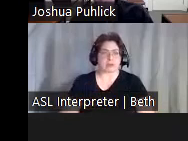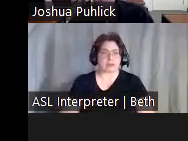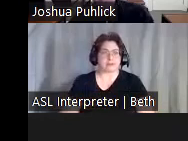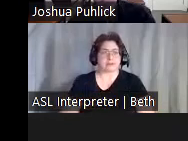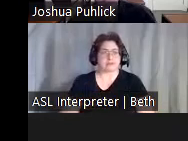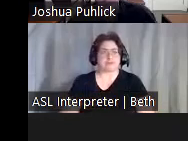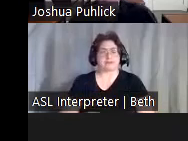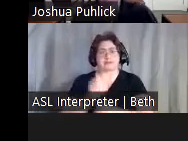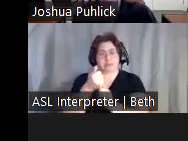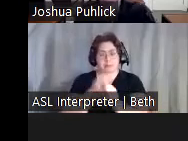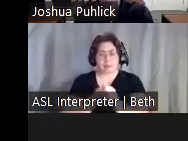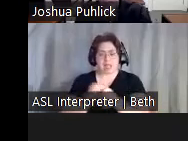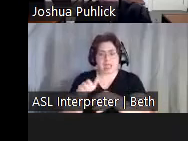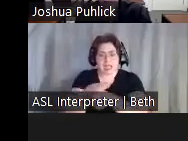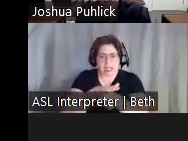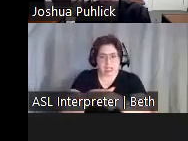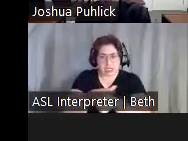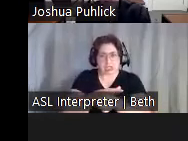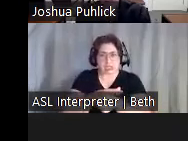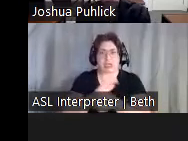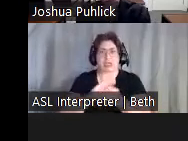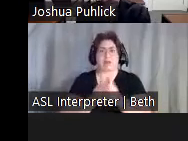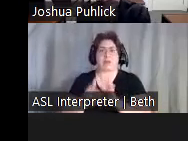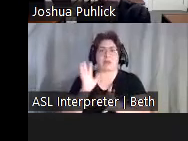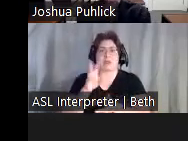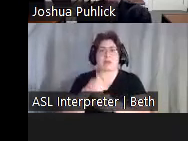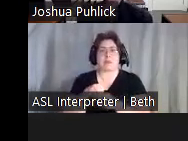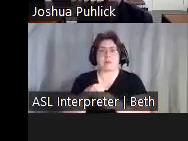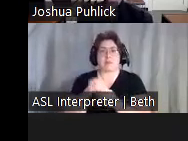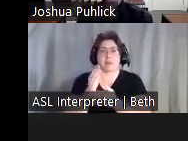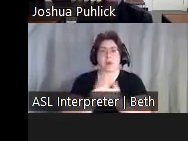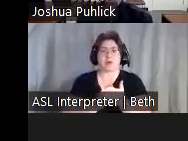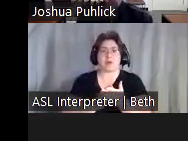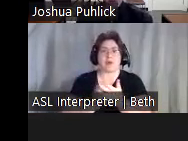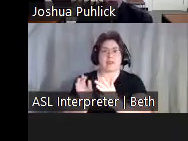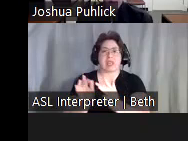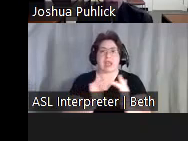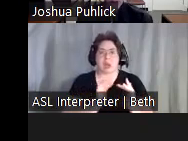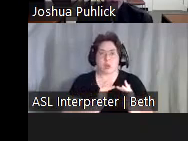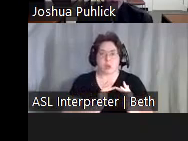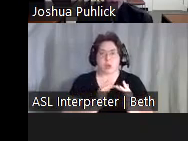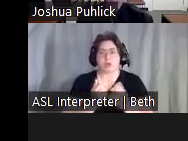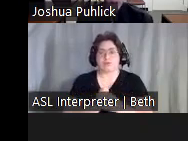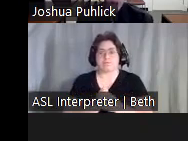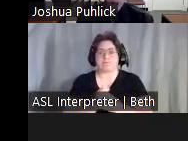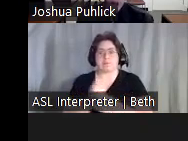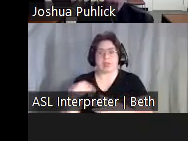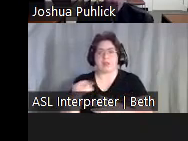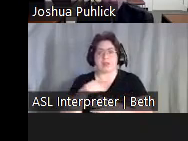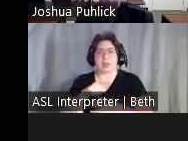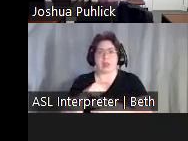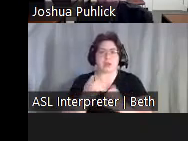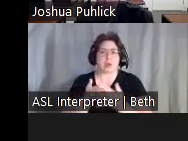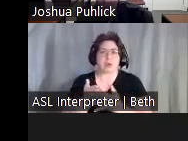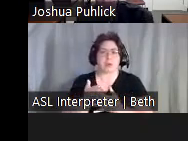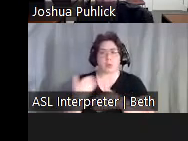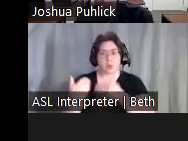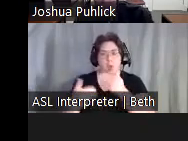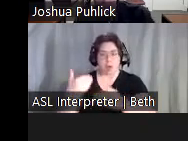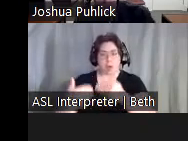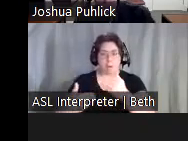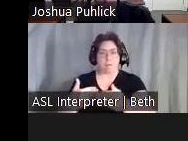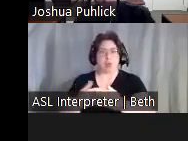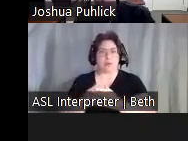And each site, when they become part of the network, they go through a process